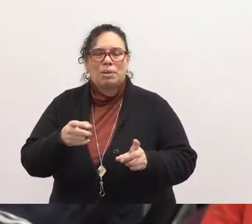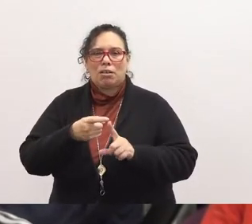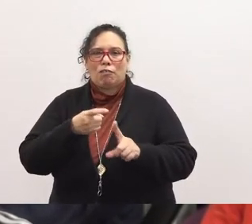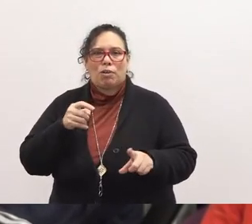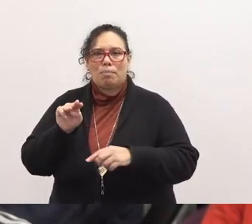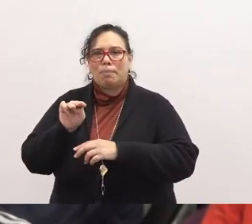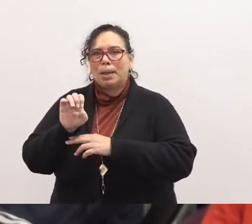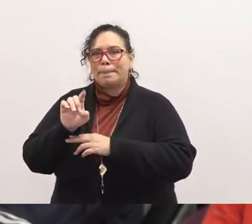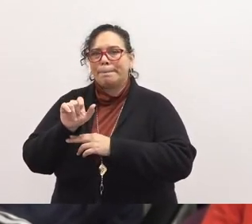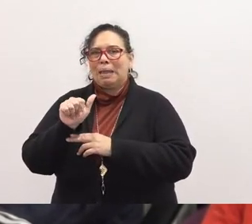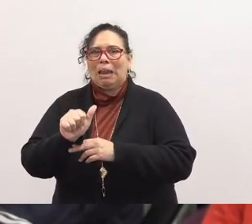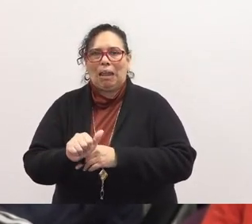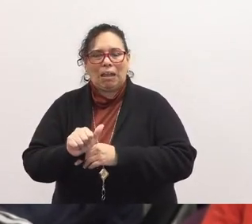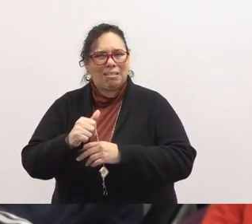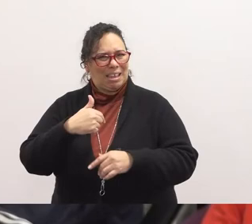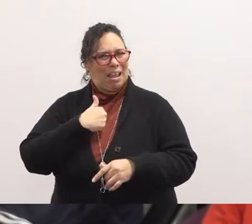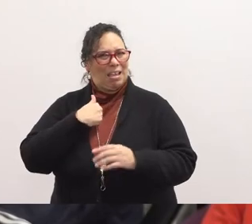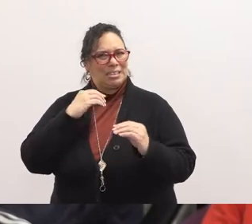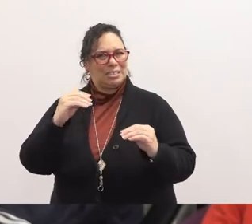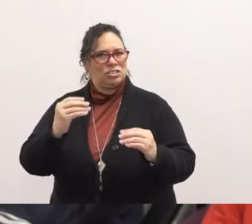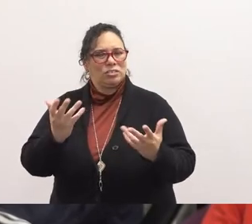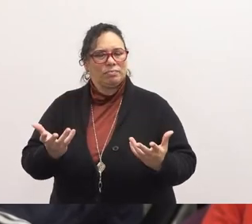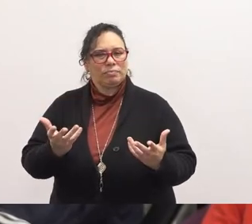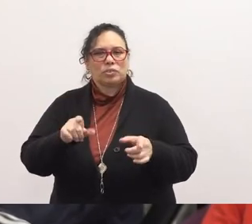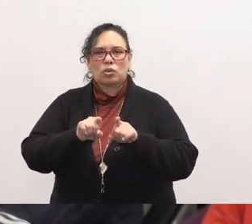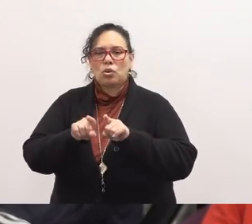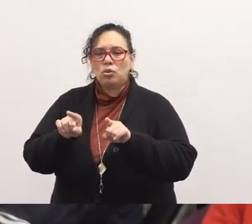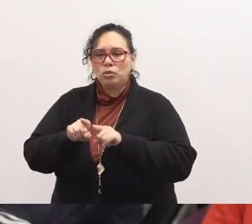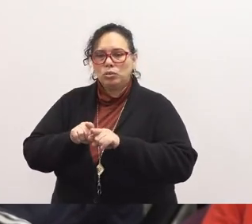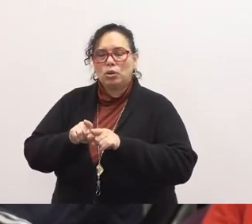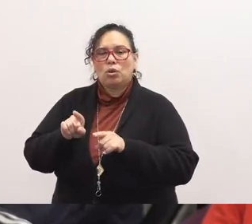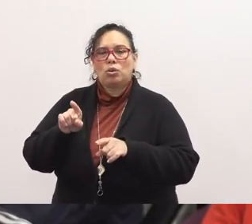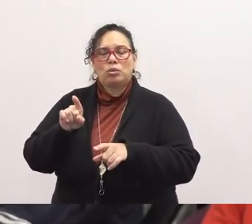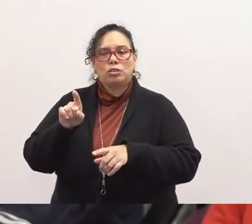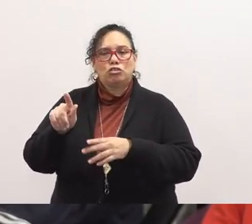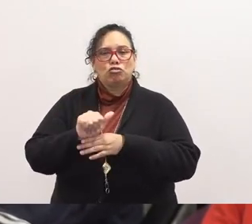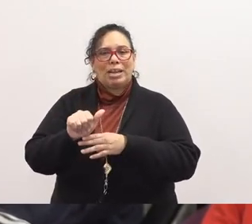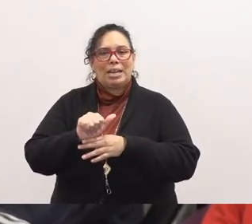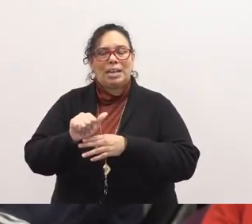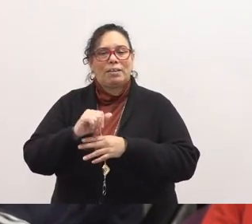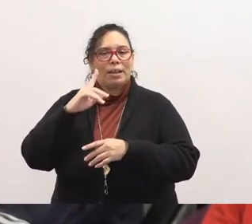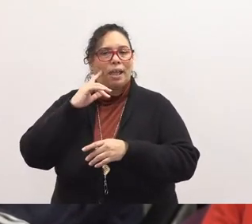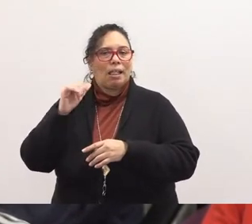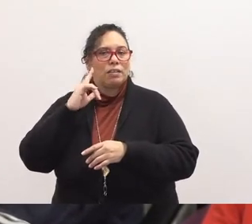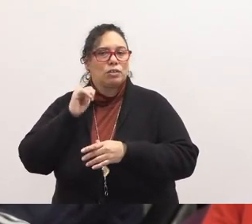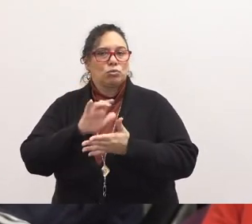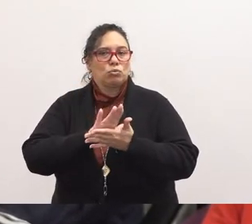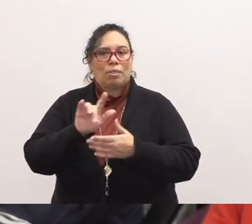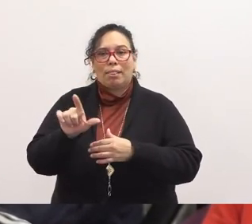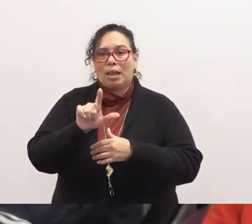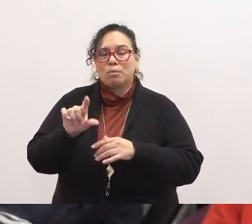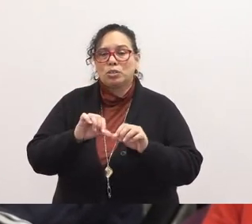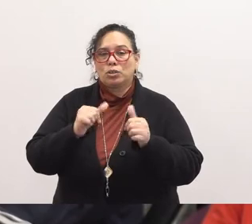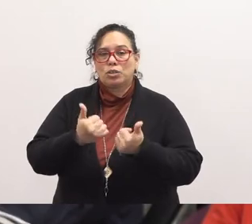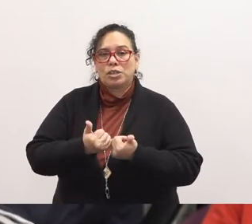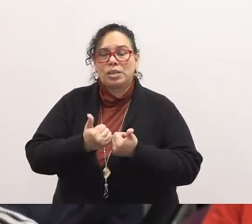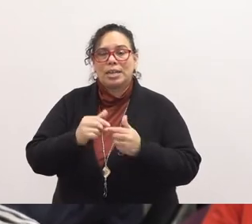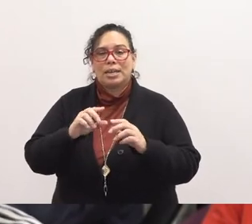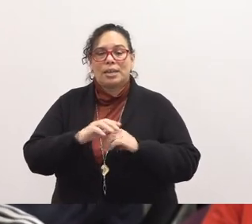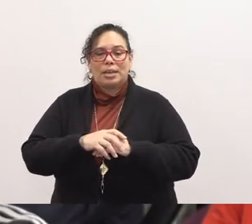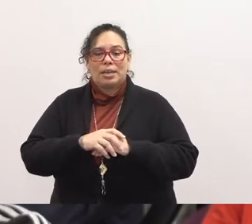media assistant that I teach. We also apply our training from the California School Library Association and District